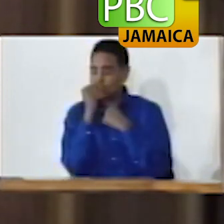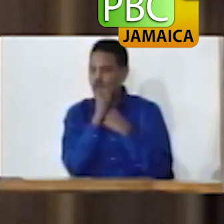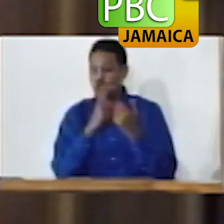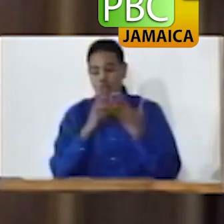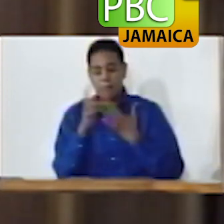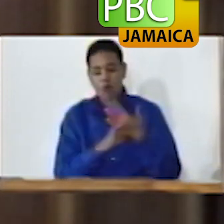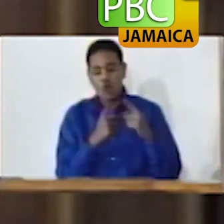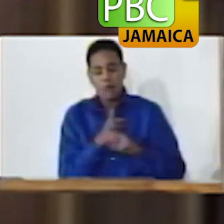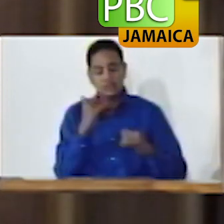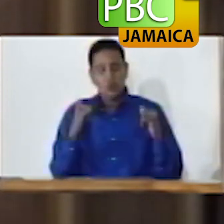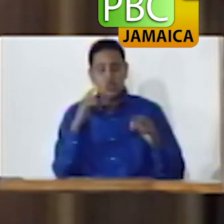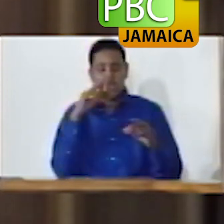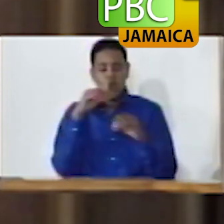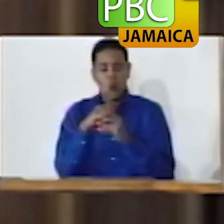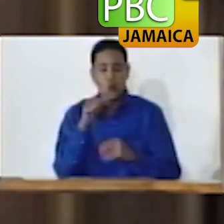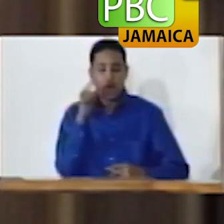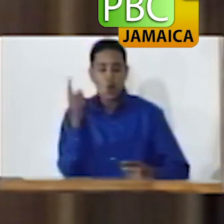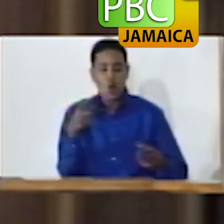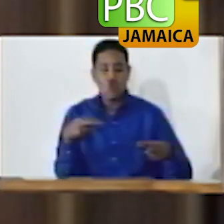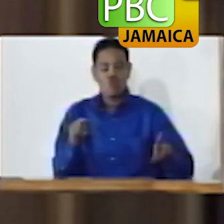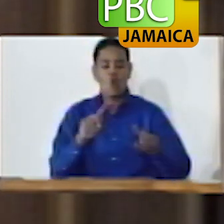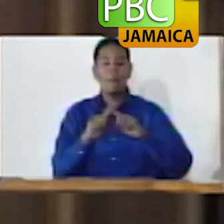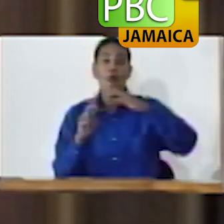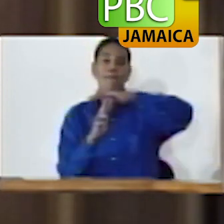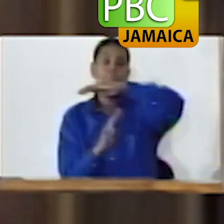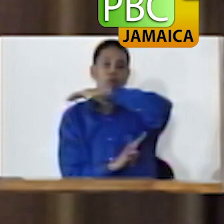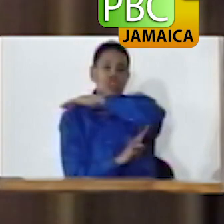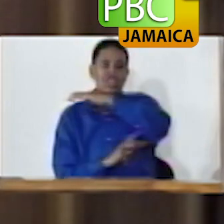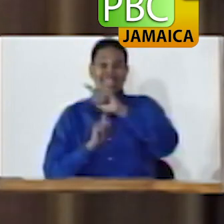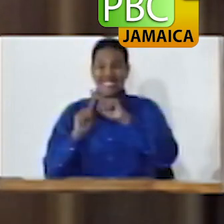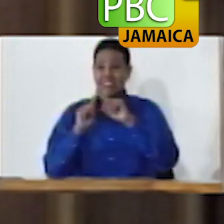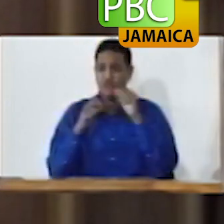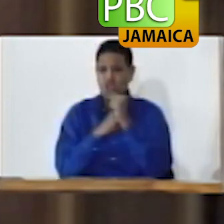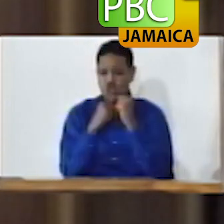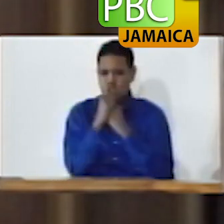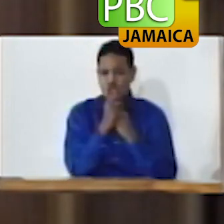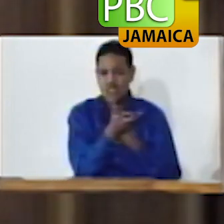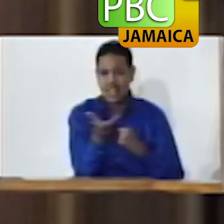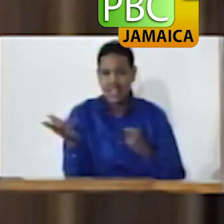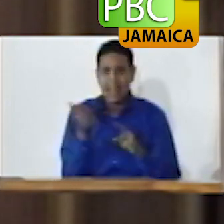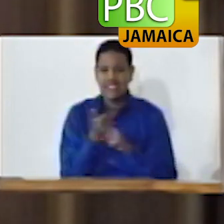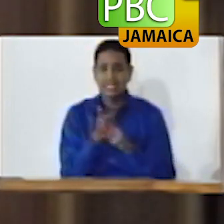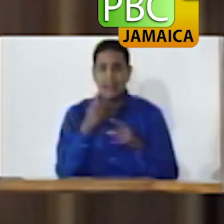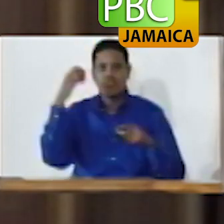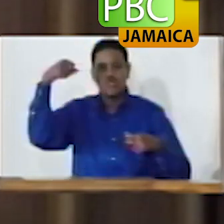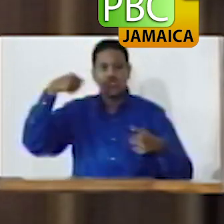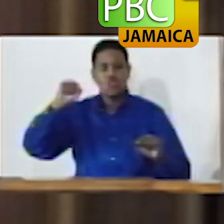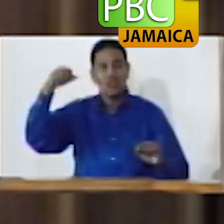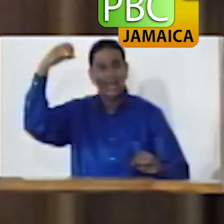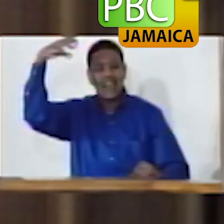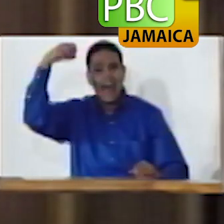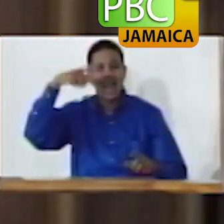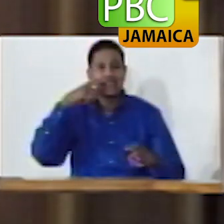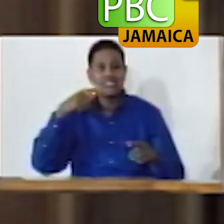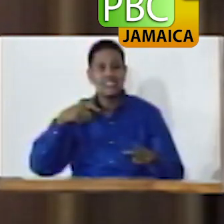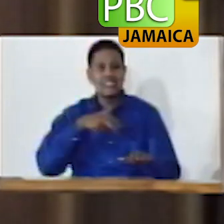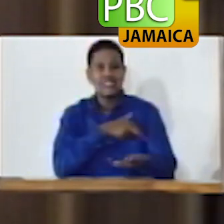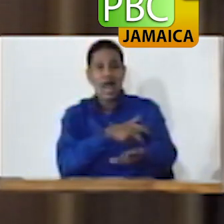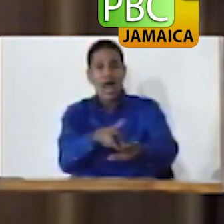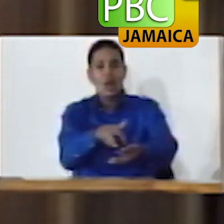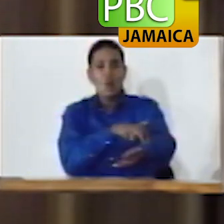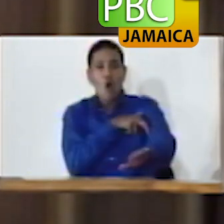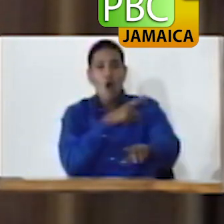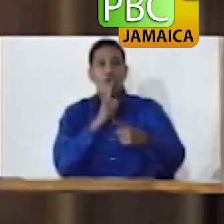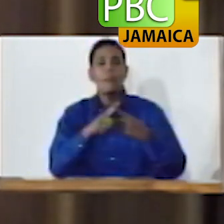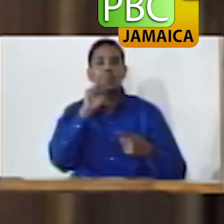which includes not just roads, but bridges and structures, street lighting, sidewalks and